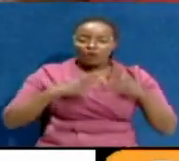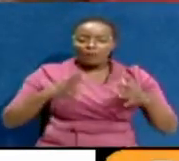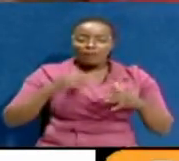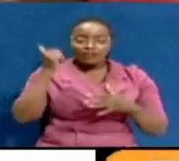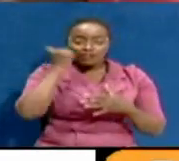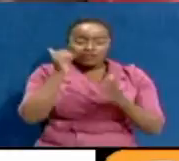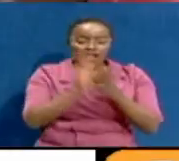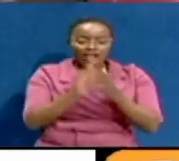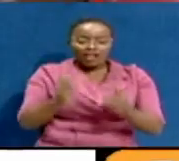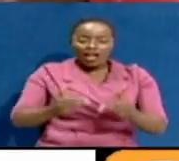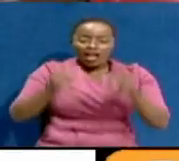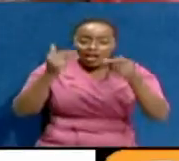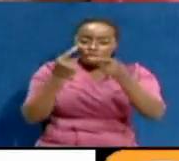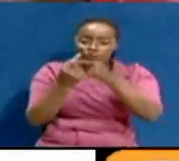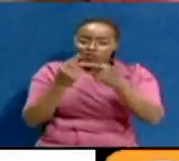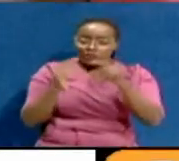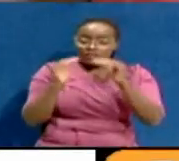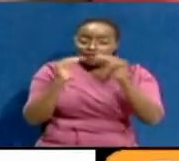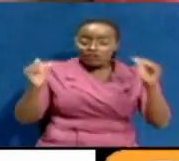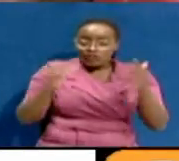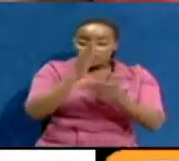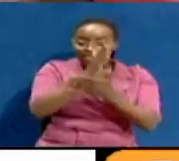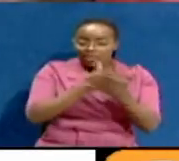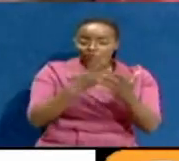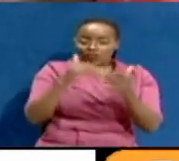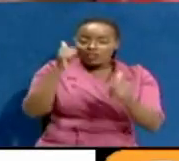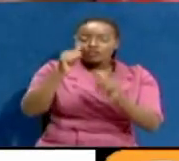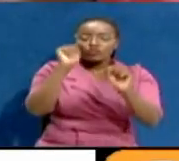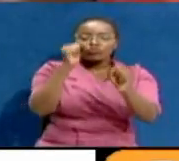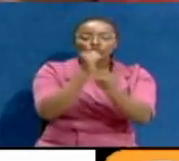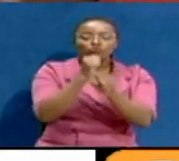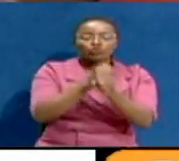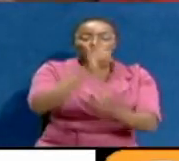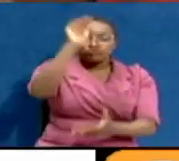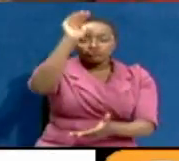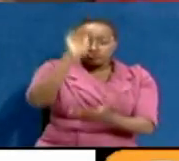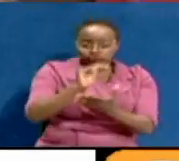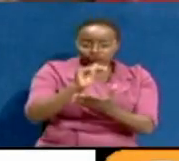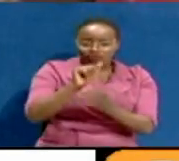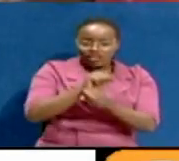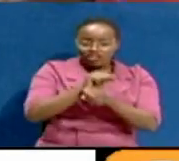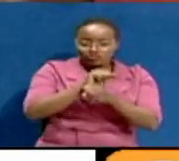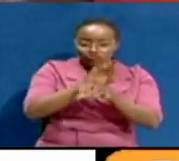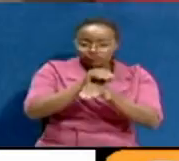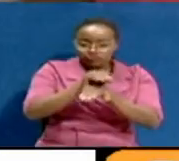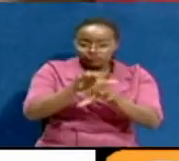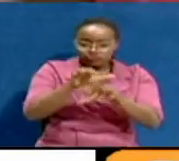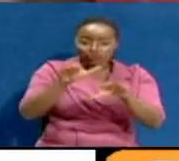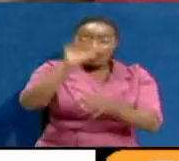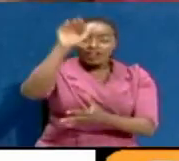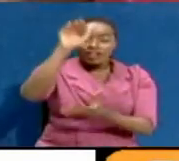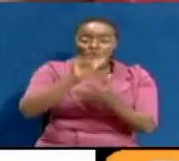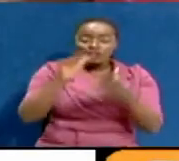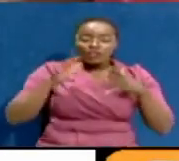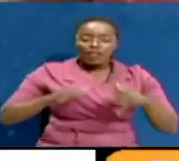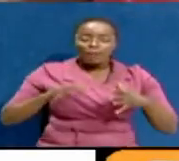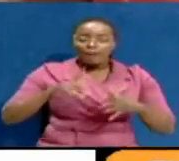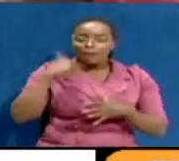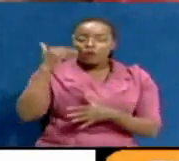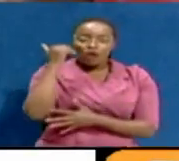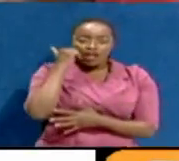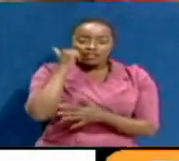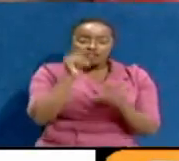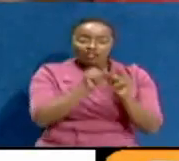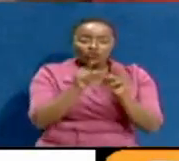and high positivity rates. So what are some of the things we can do to reduce transmission and reduce the number of people who are